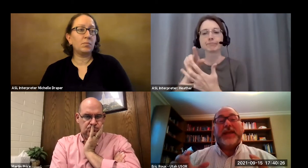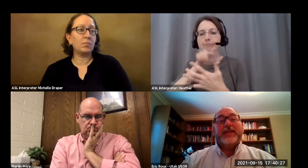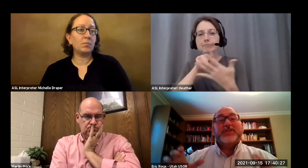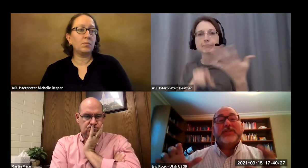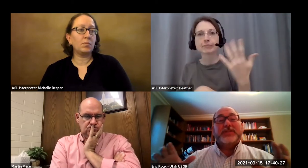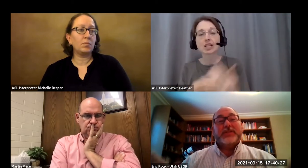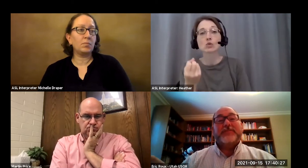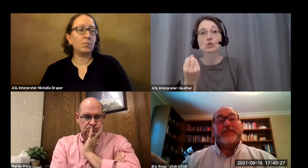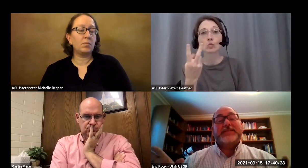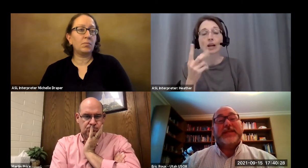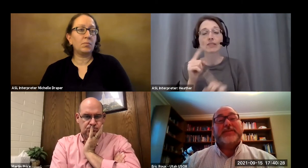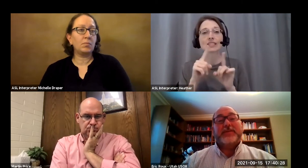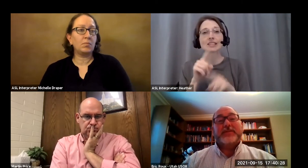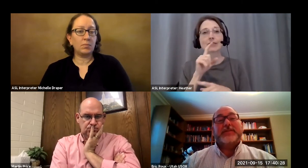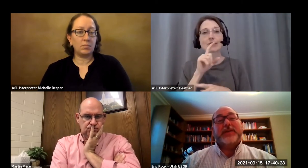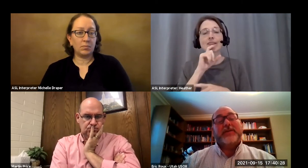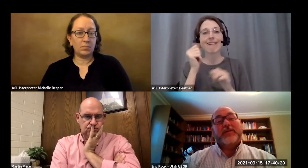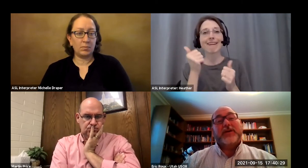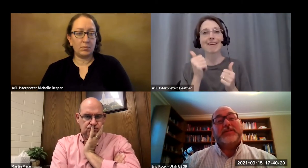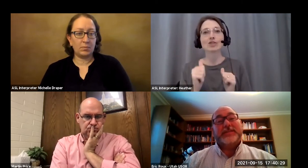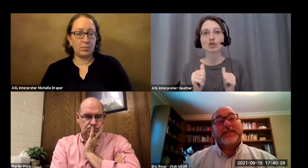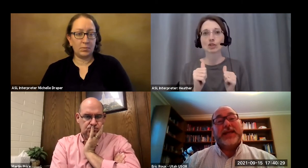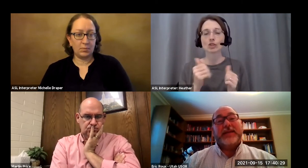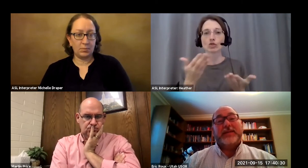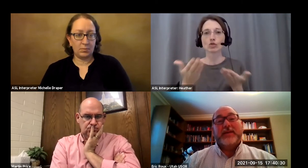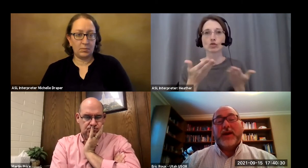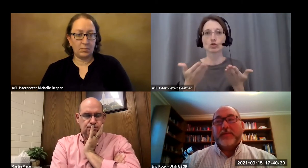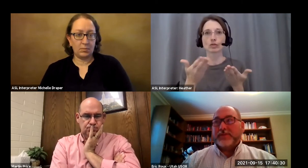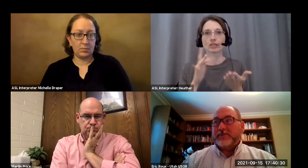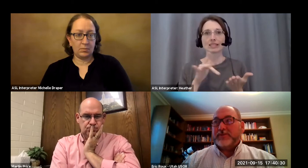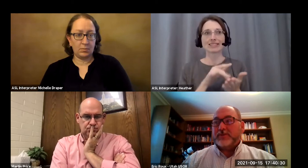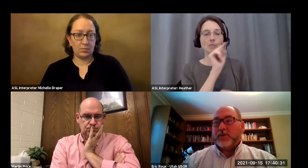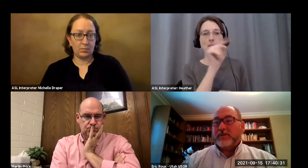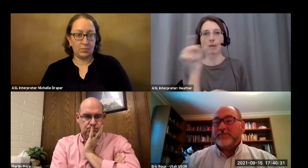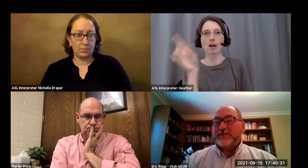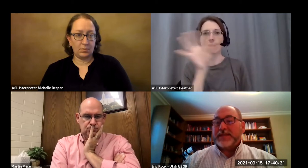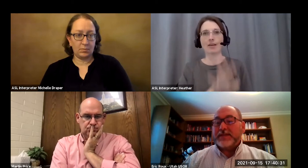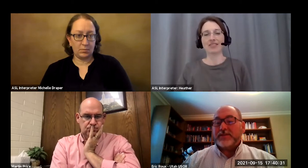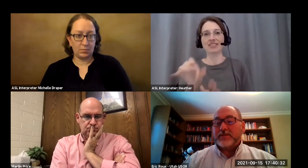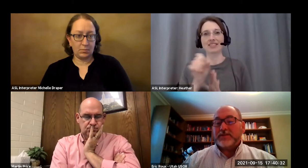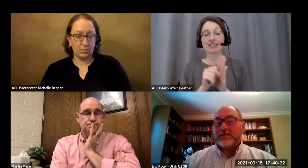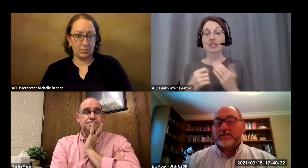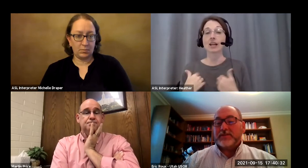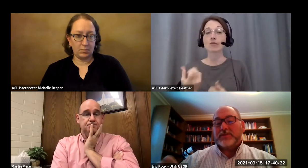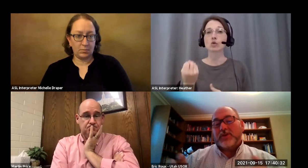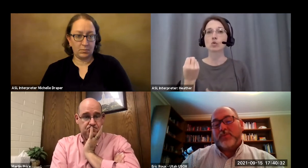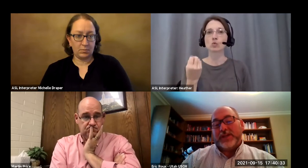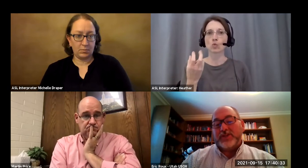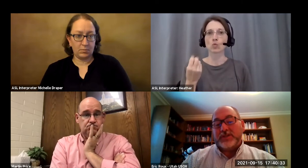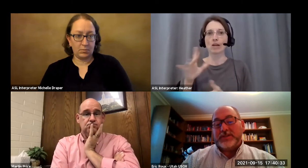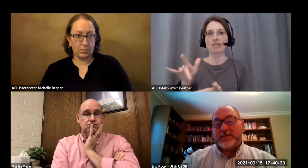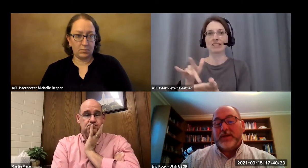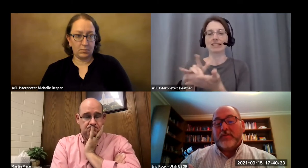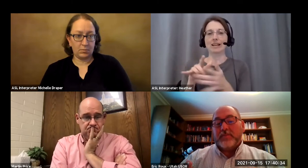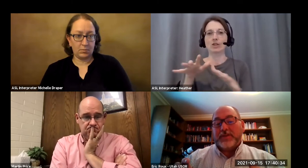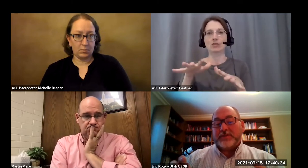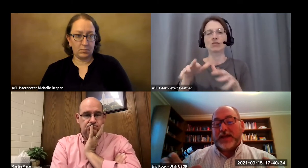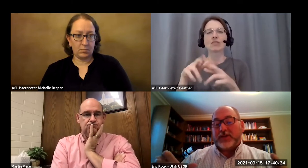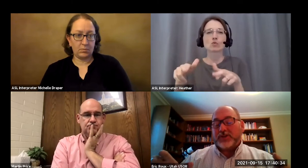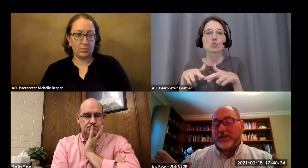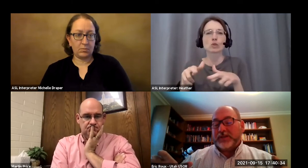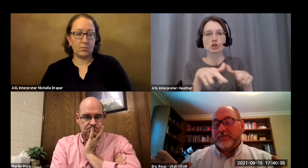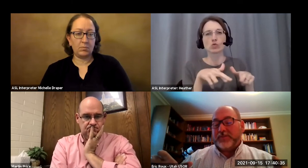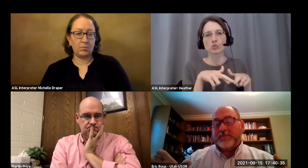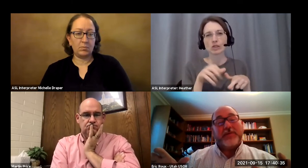different aging service centers that are across the state. I believe there's 12 centers or regions, but